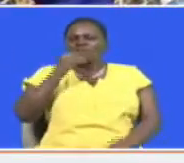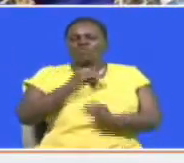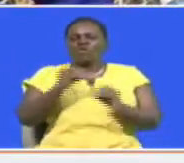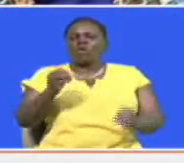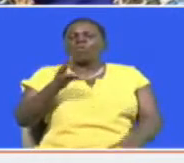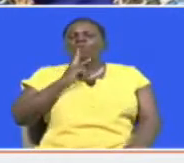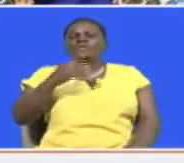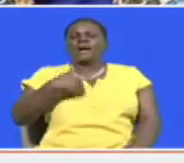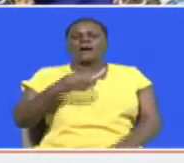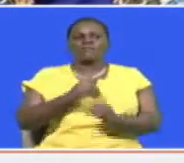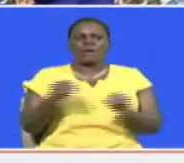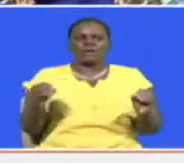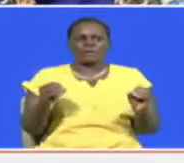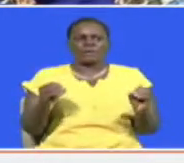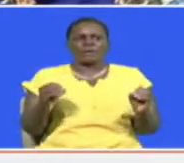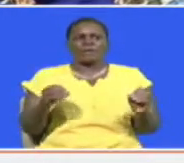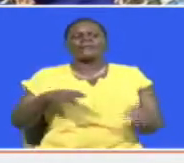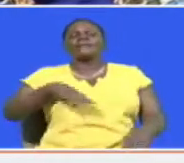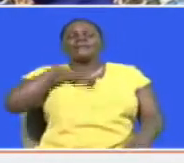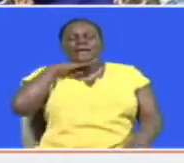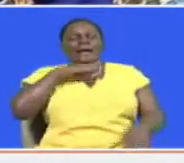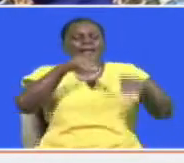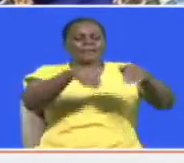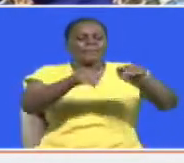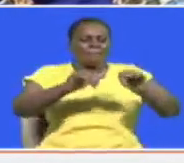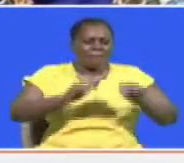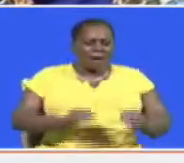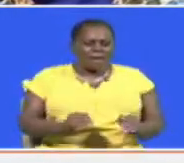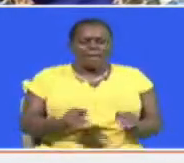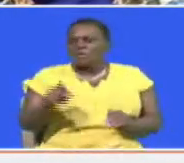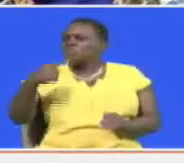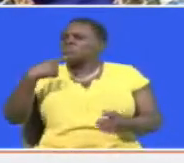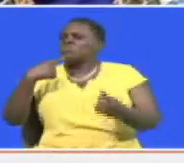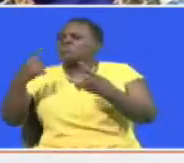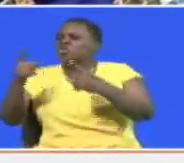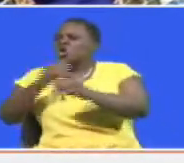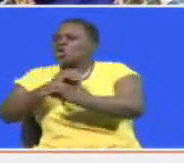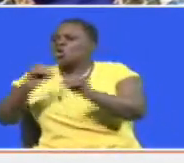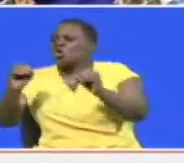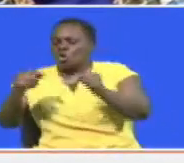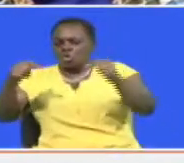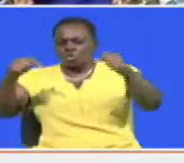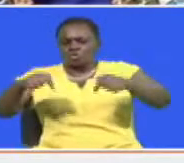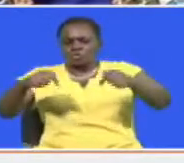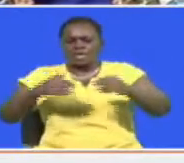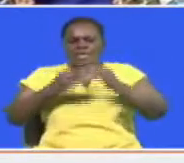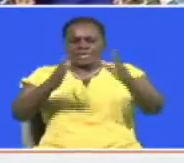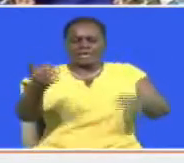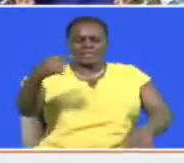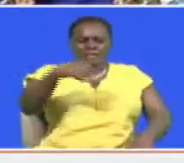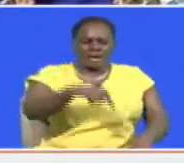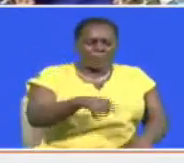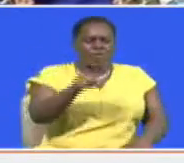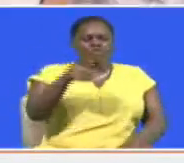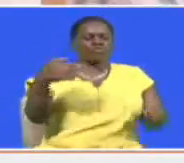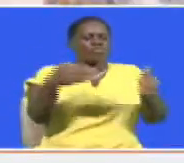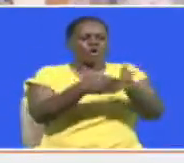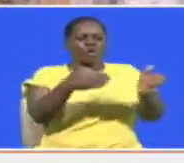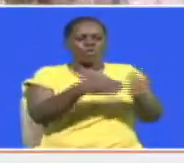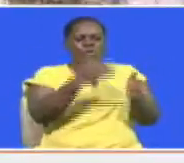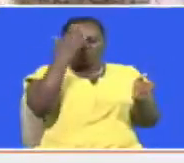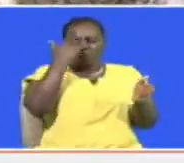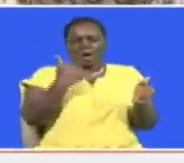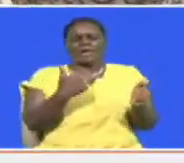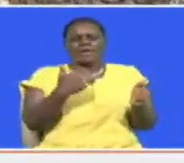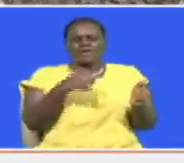maji. Wakafa wakazikwa. Hamukusema. Leo viongozi tumekuja mnatukataza